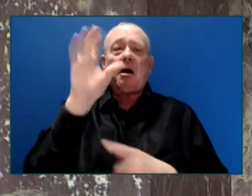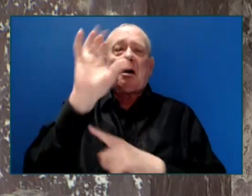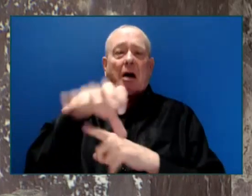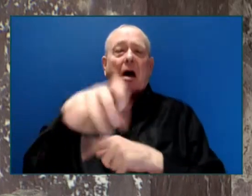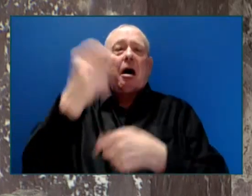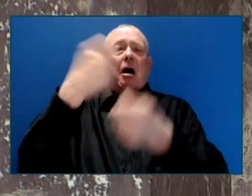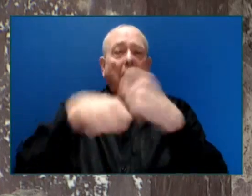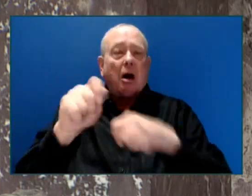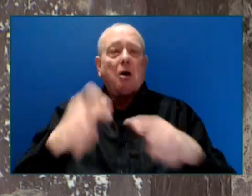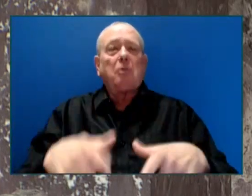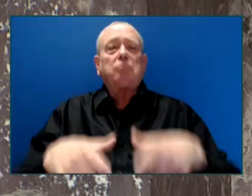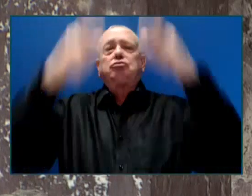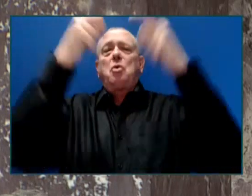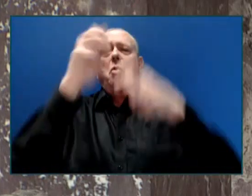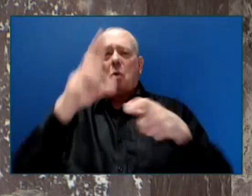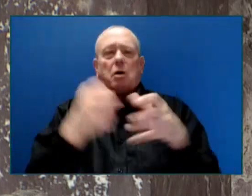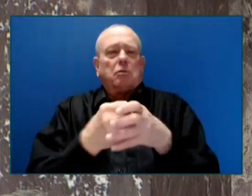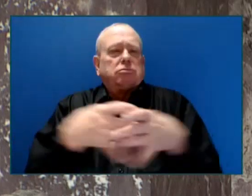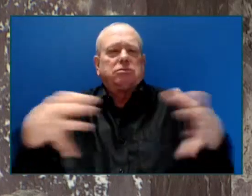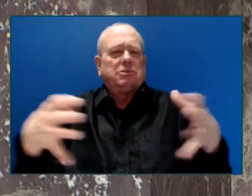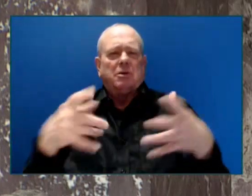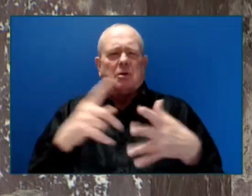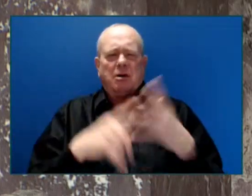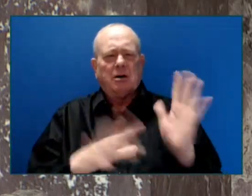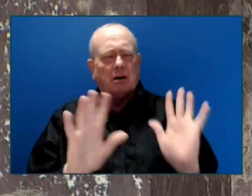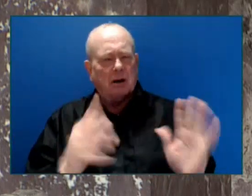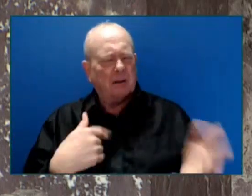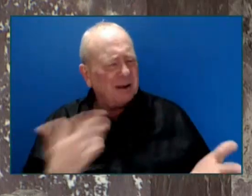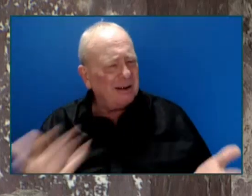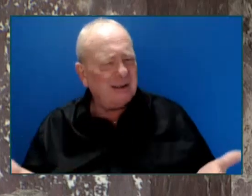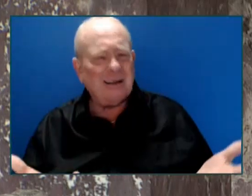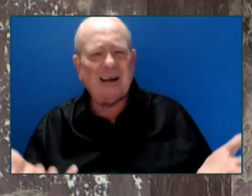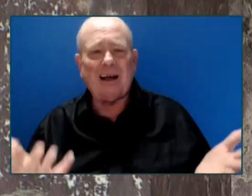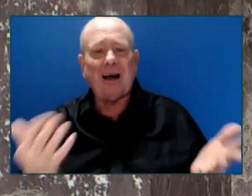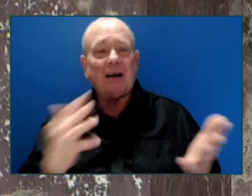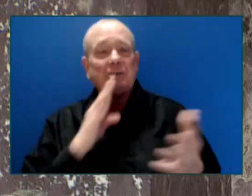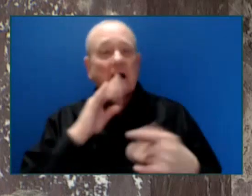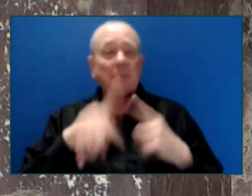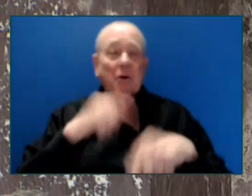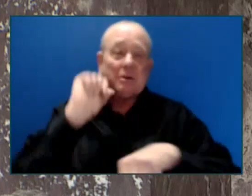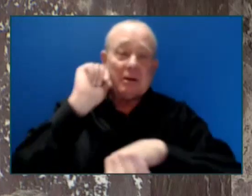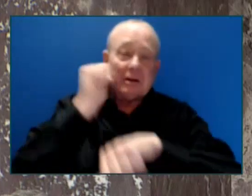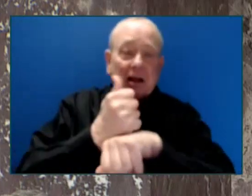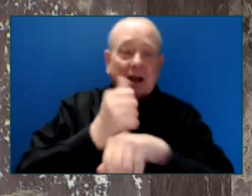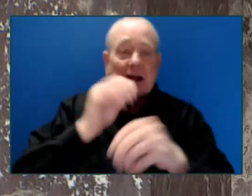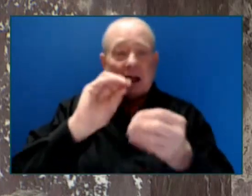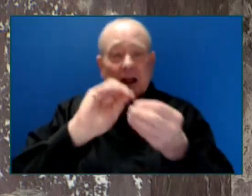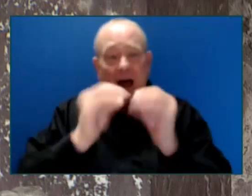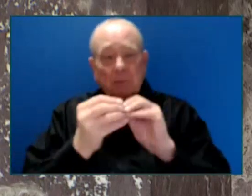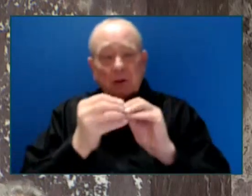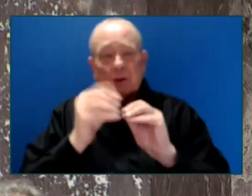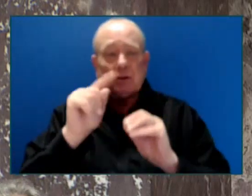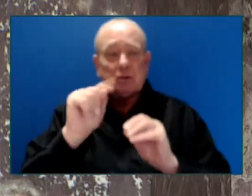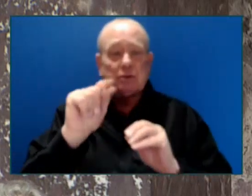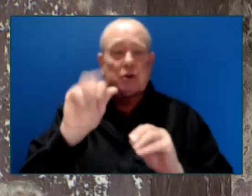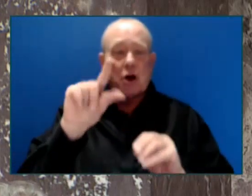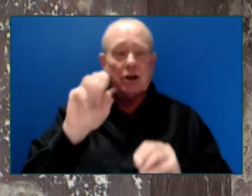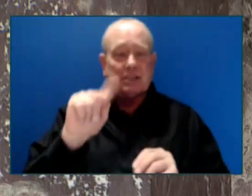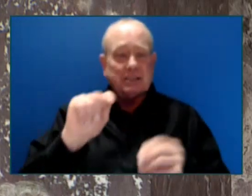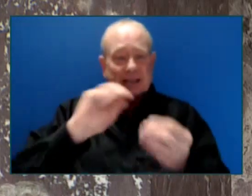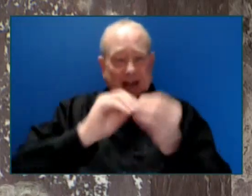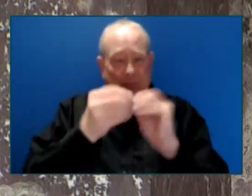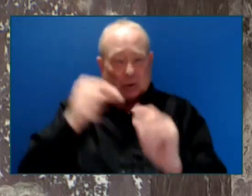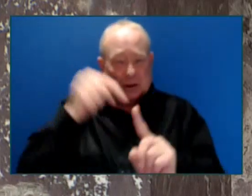targets in communities and how he needs to put targets on communities. Honourable Speaker, they have no plan. They have no vision for housing.